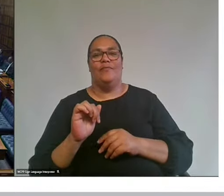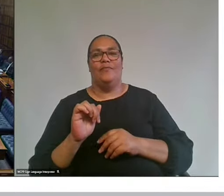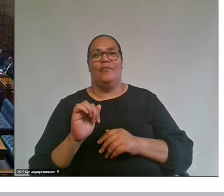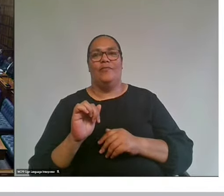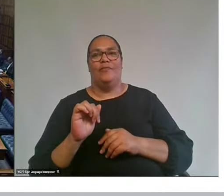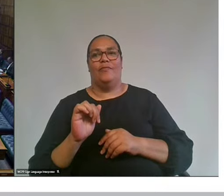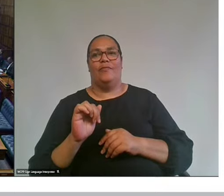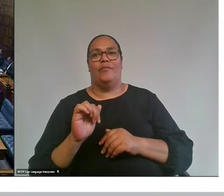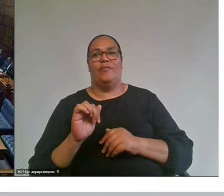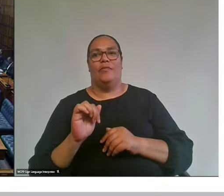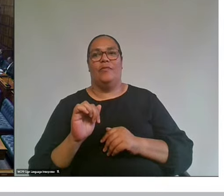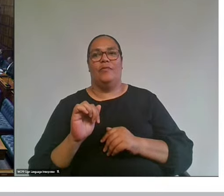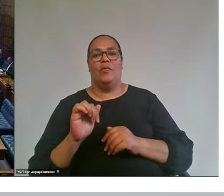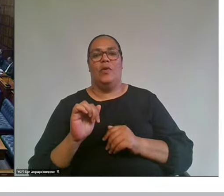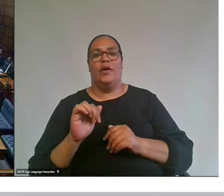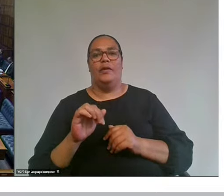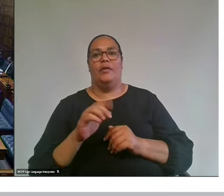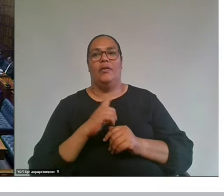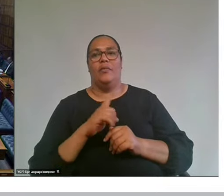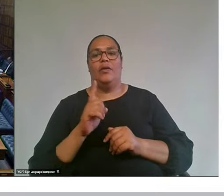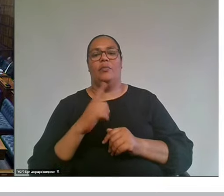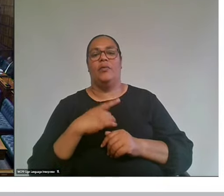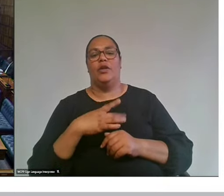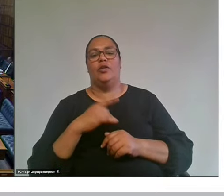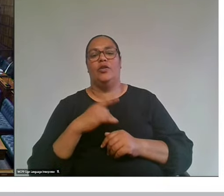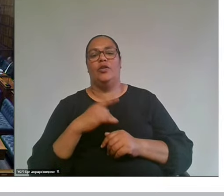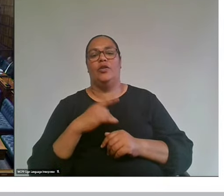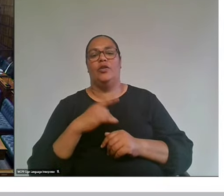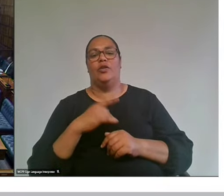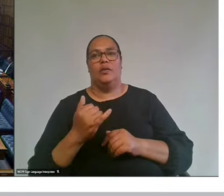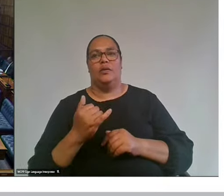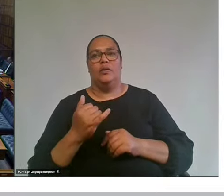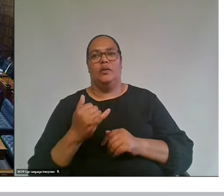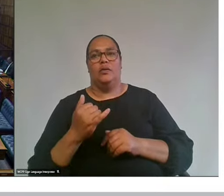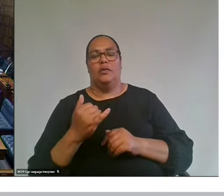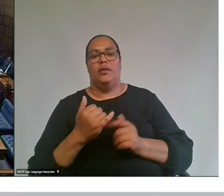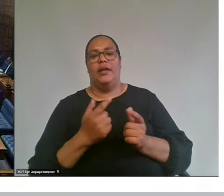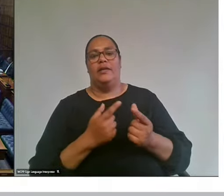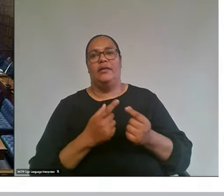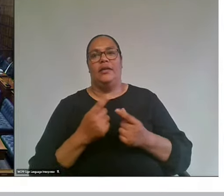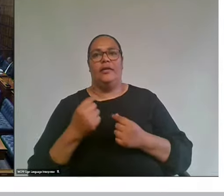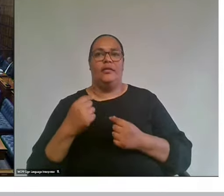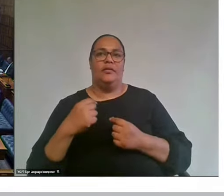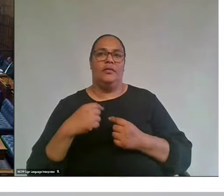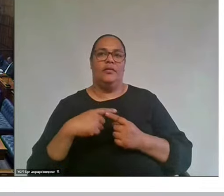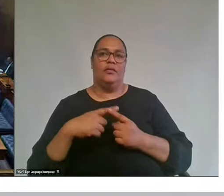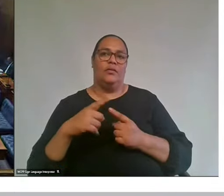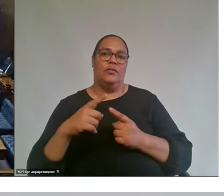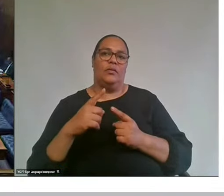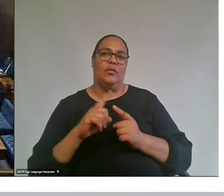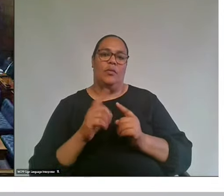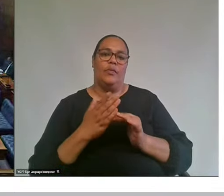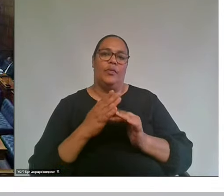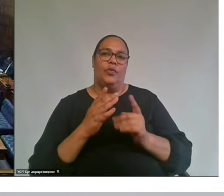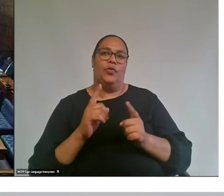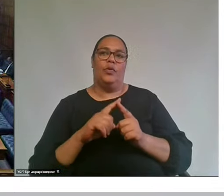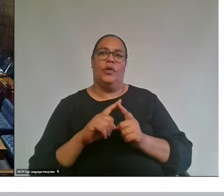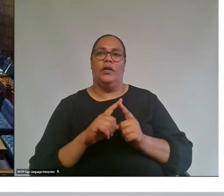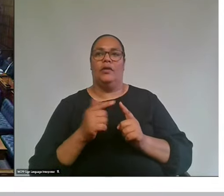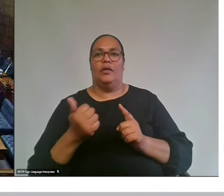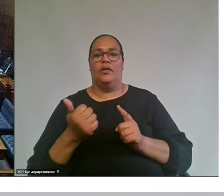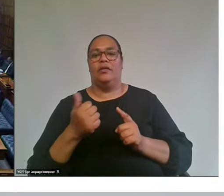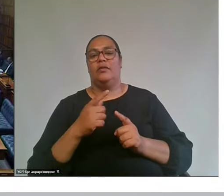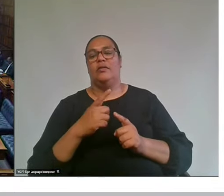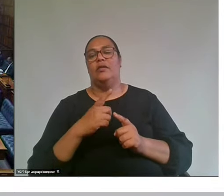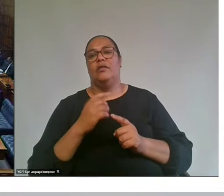there so what I'm interested now to understand is that what has been the renegotiation between you and the